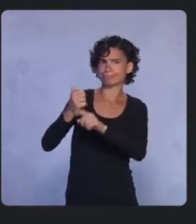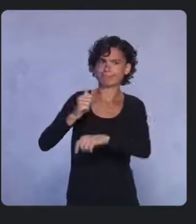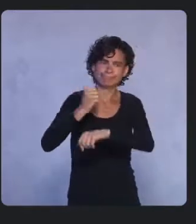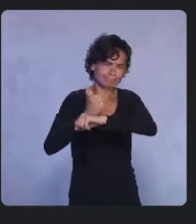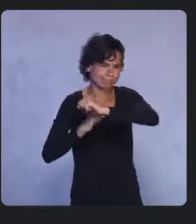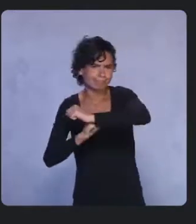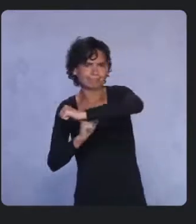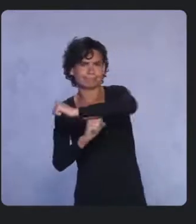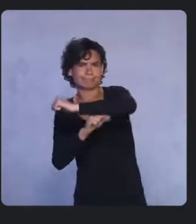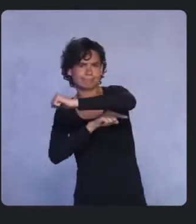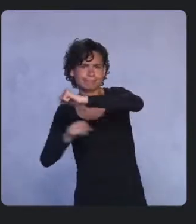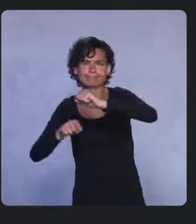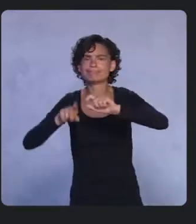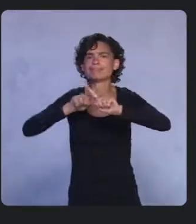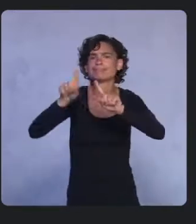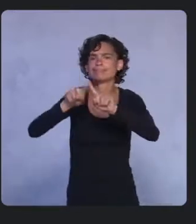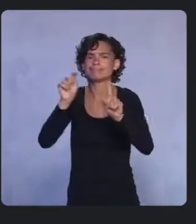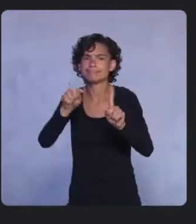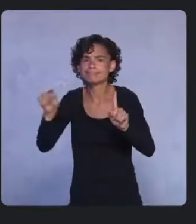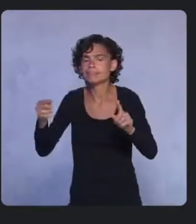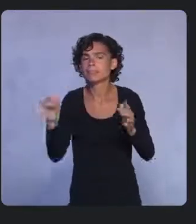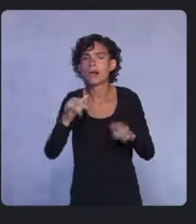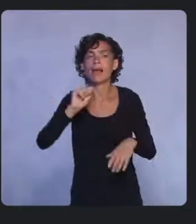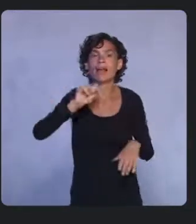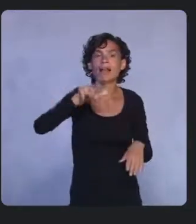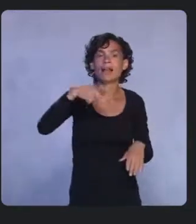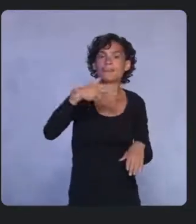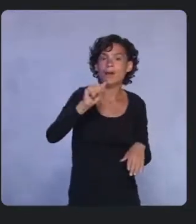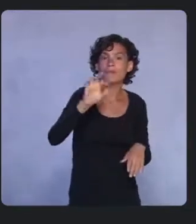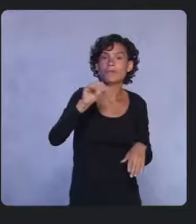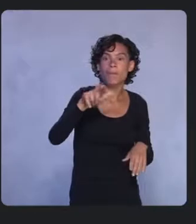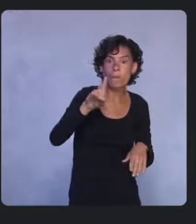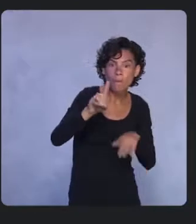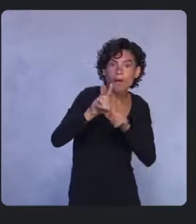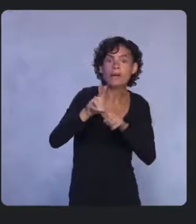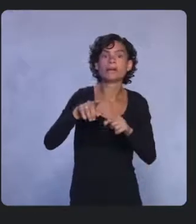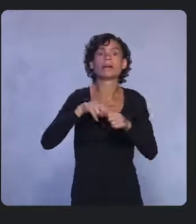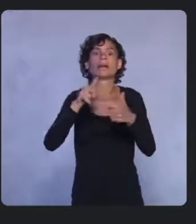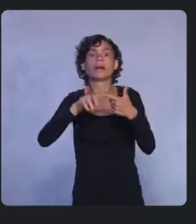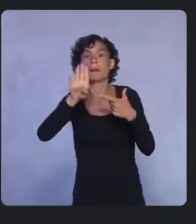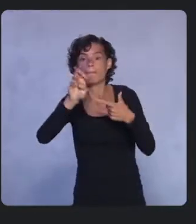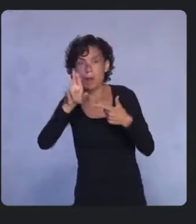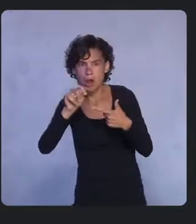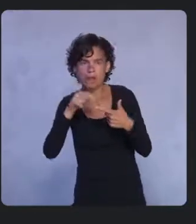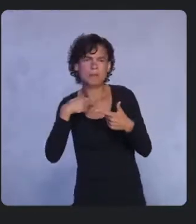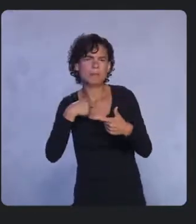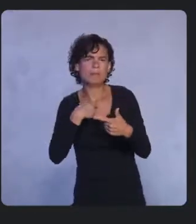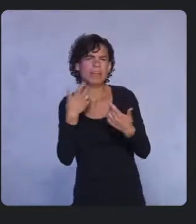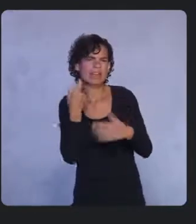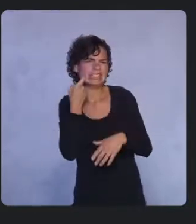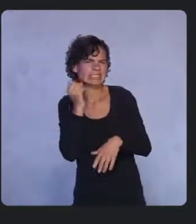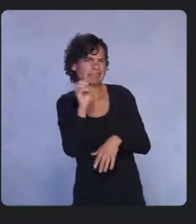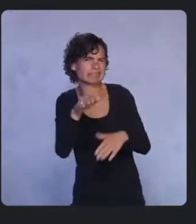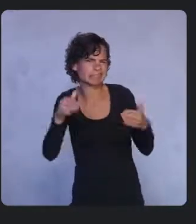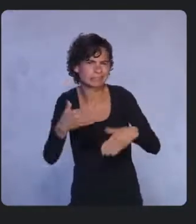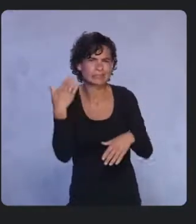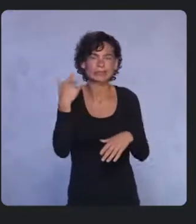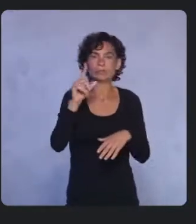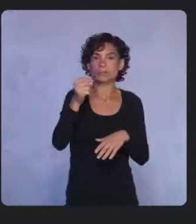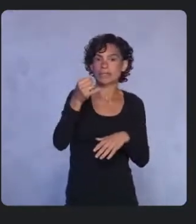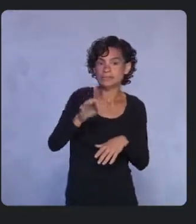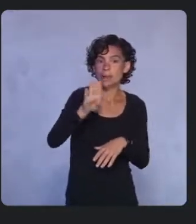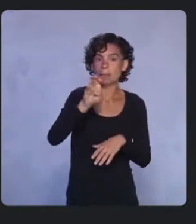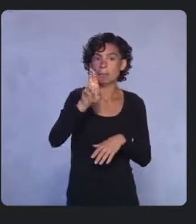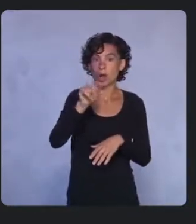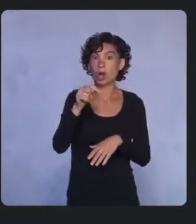and BERT, which we introduced in 2019. BERT considers the full context of a word by looking